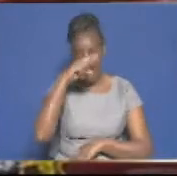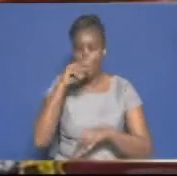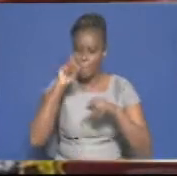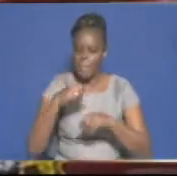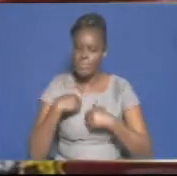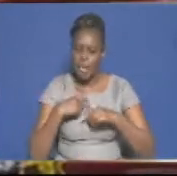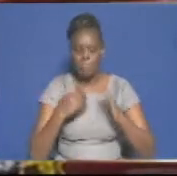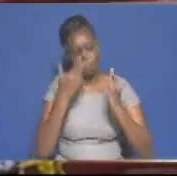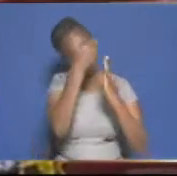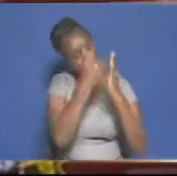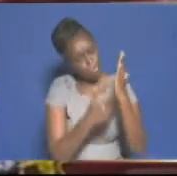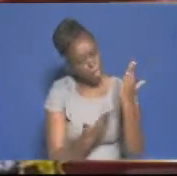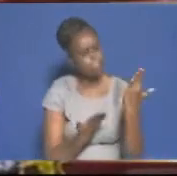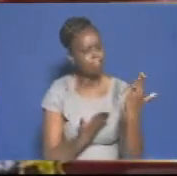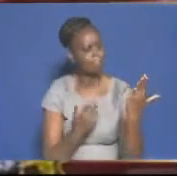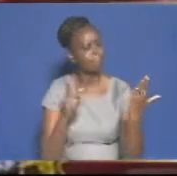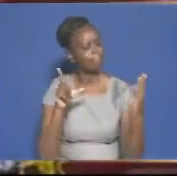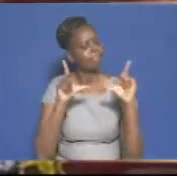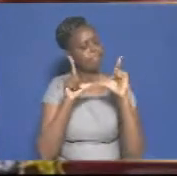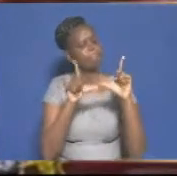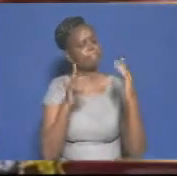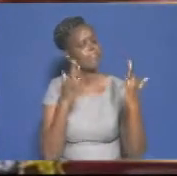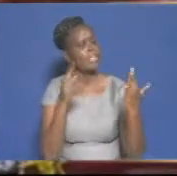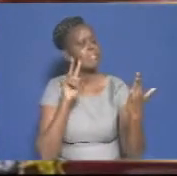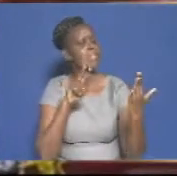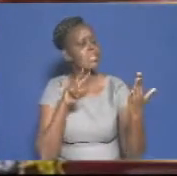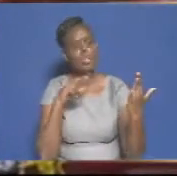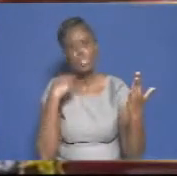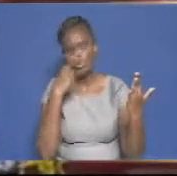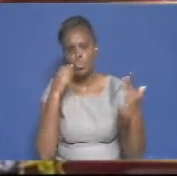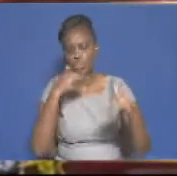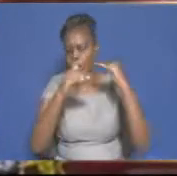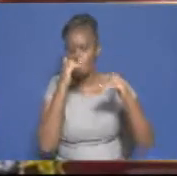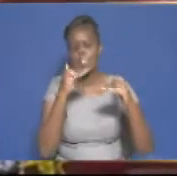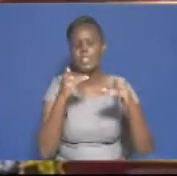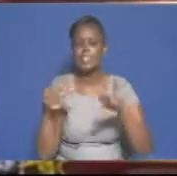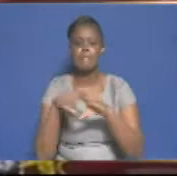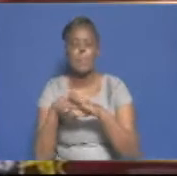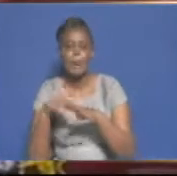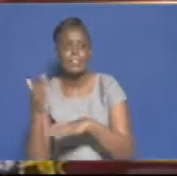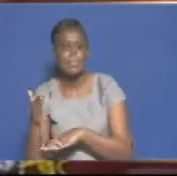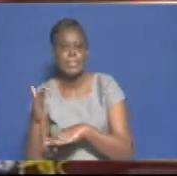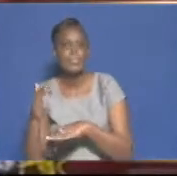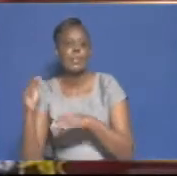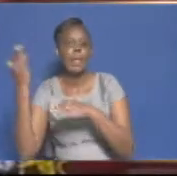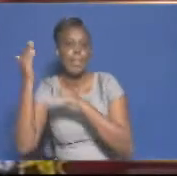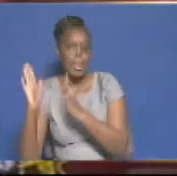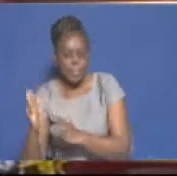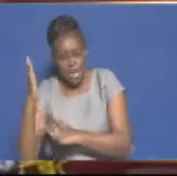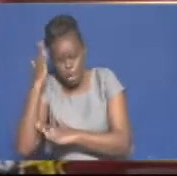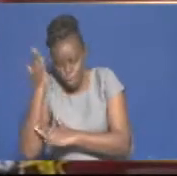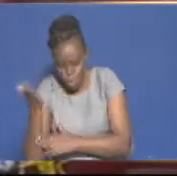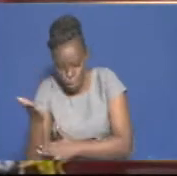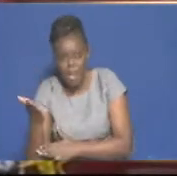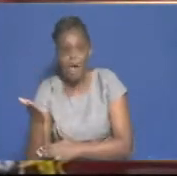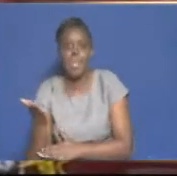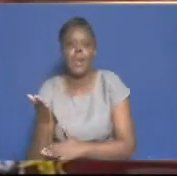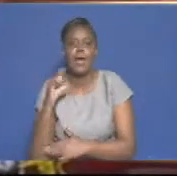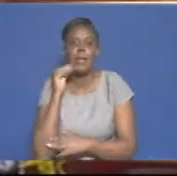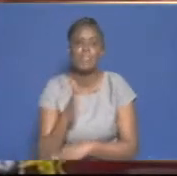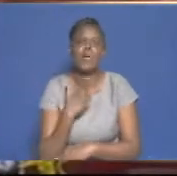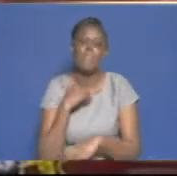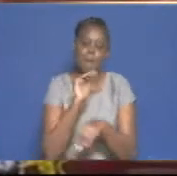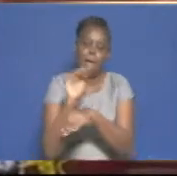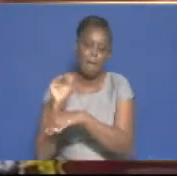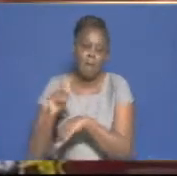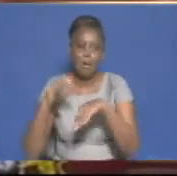have the transcripts. We must see your colleagues who are with you in the university. Your lecturers must be known. And Mr. Speaker, I want to urge